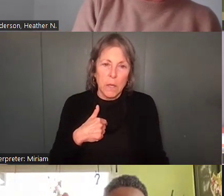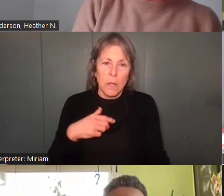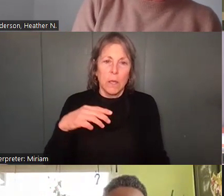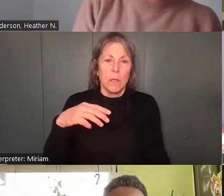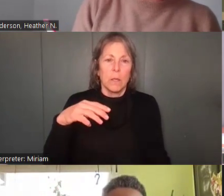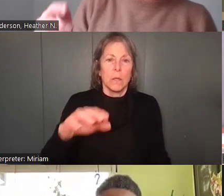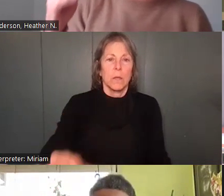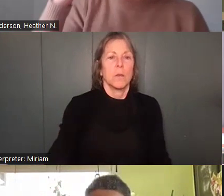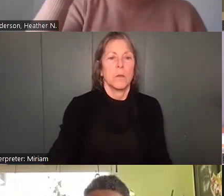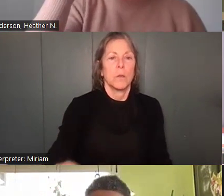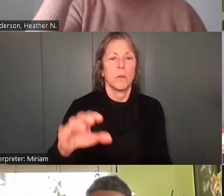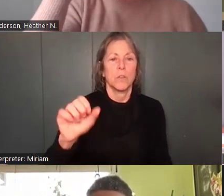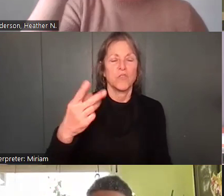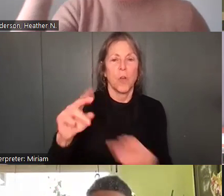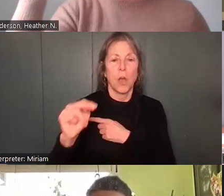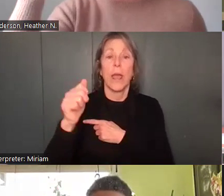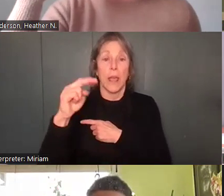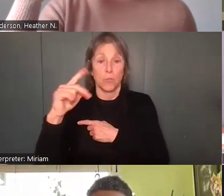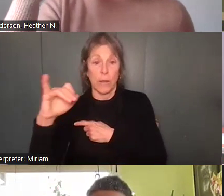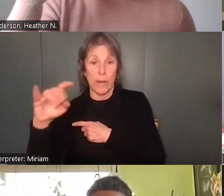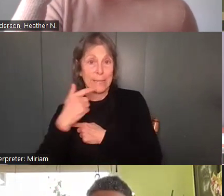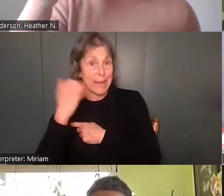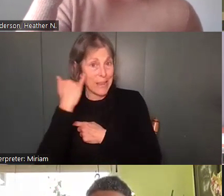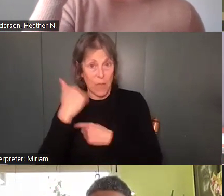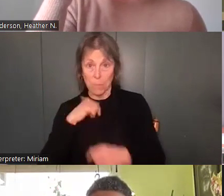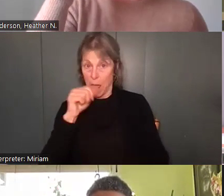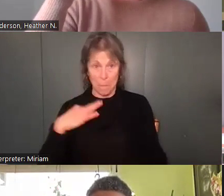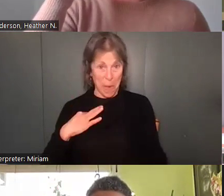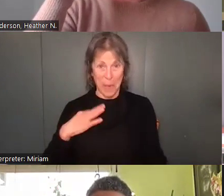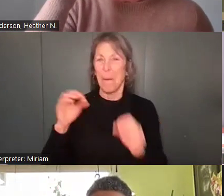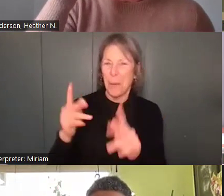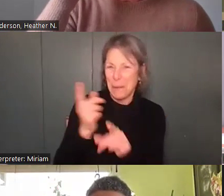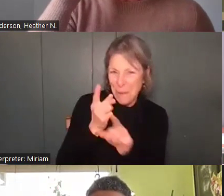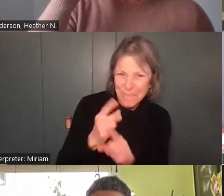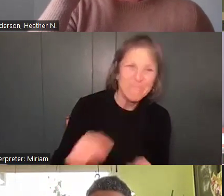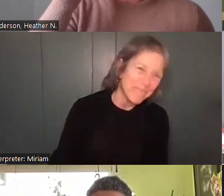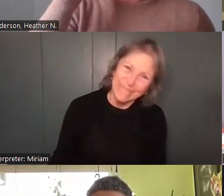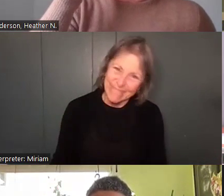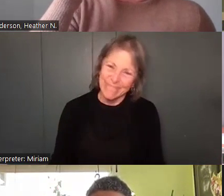Sean, okay, Antonietta said, if I'm not applying, okay, right, so,